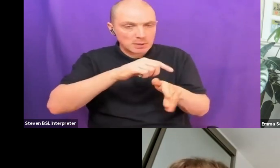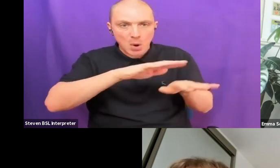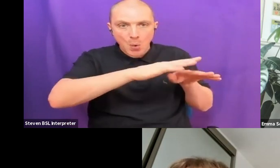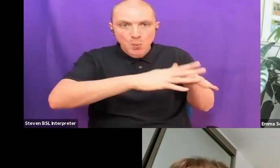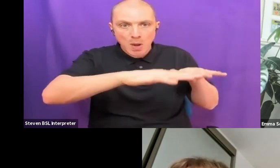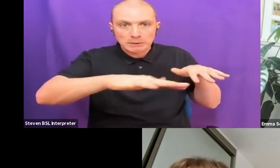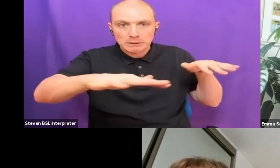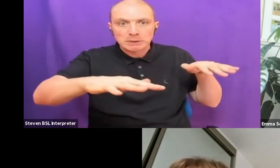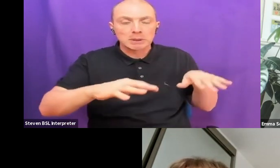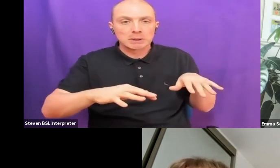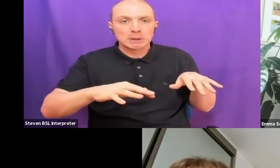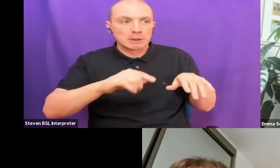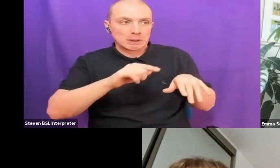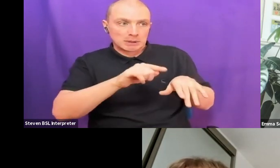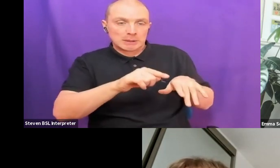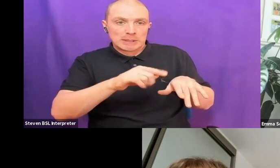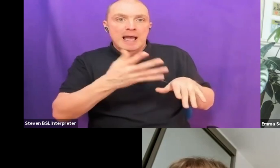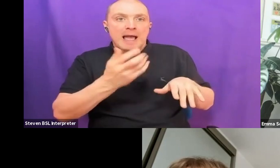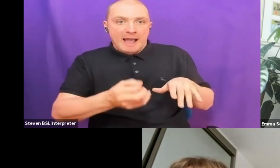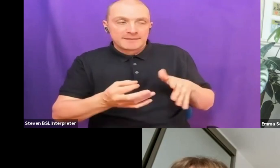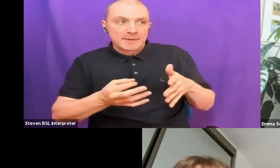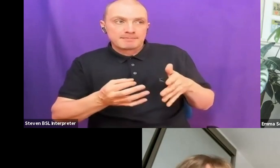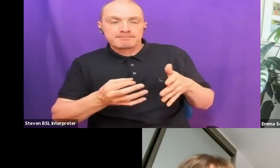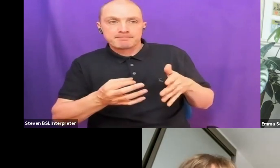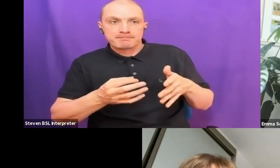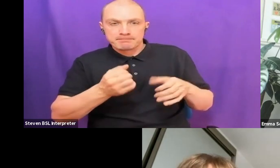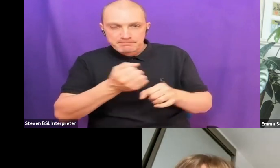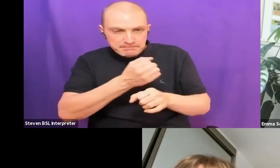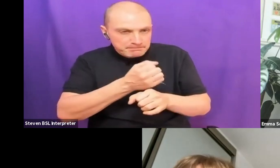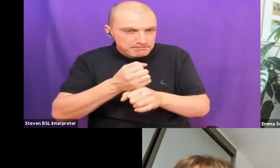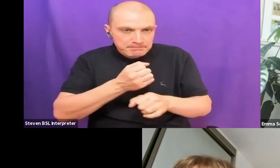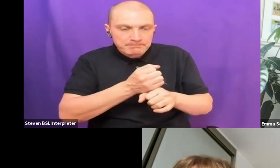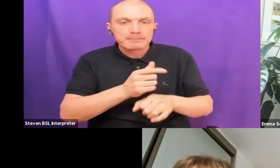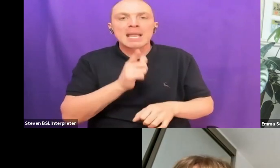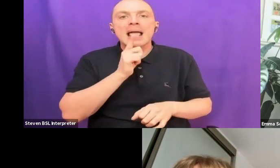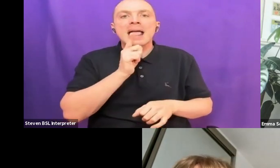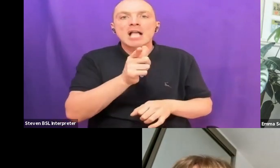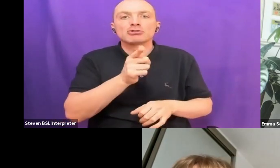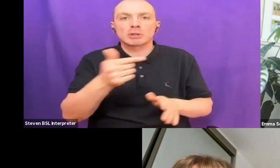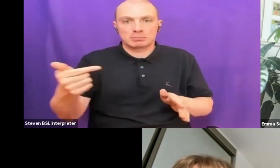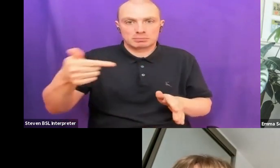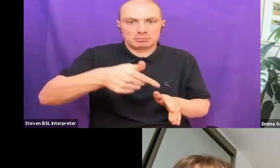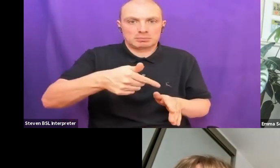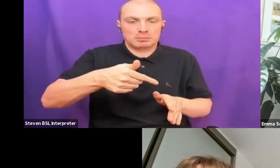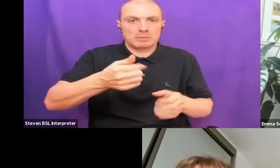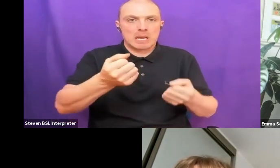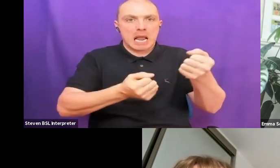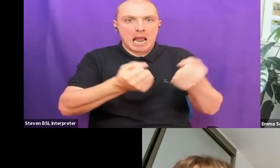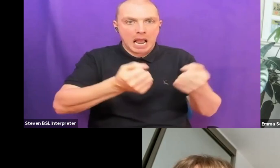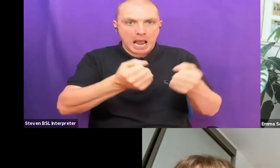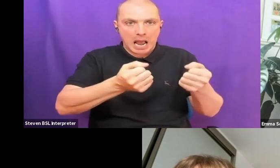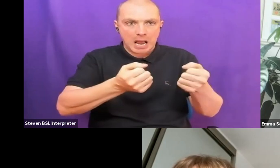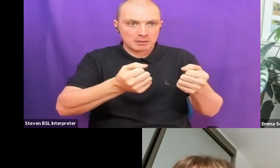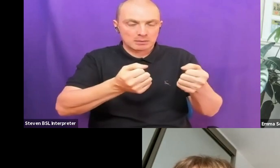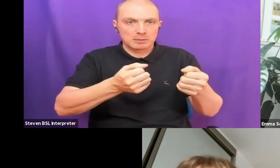about that is electric vehicle charging points, improved public realm, the cycle path, safe walking routes, and the